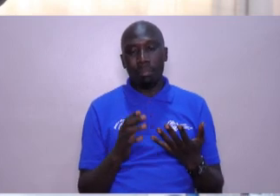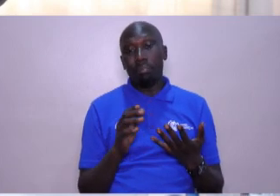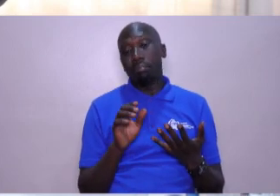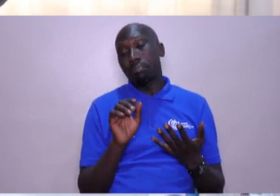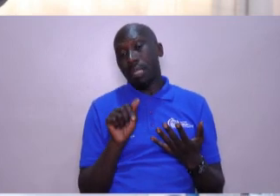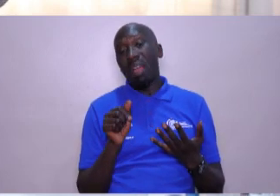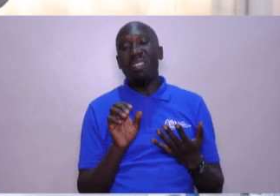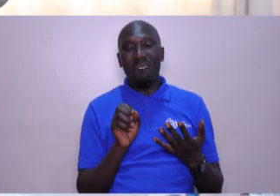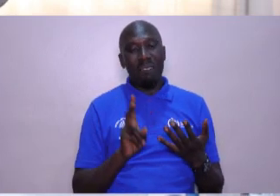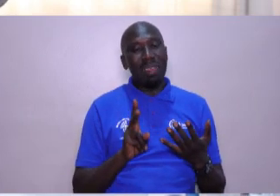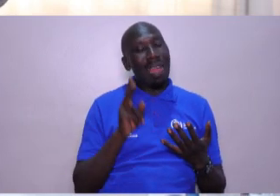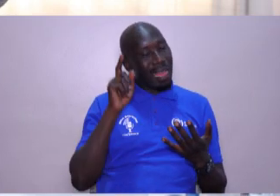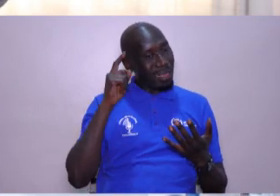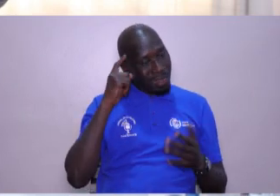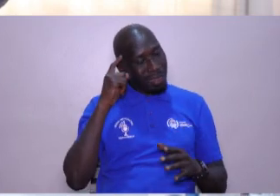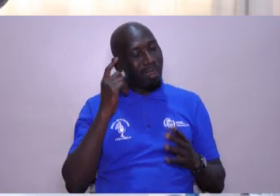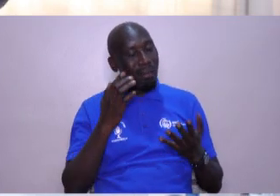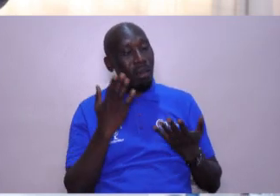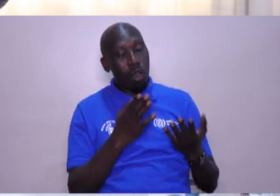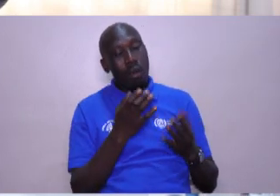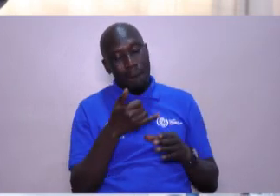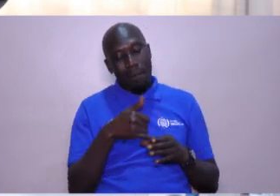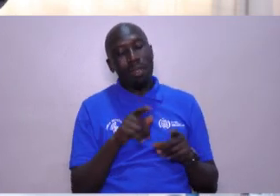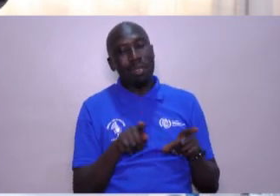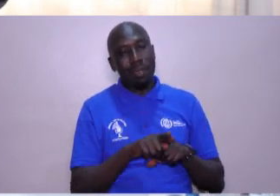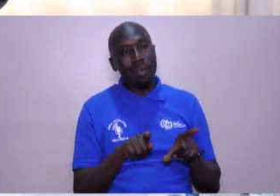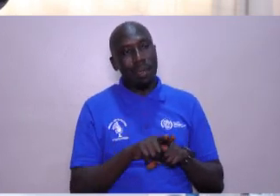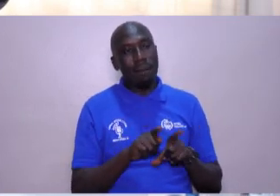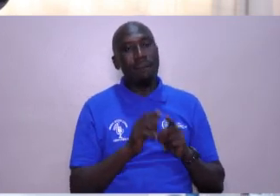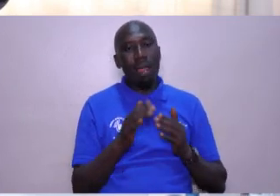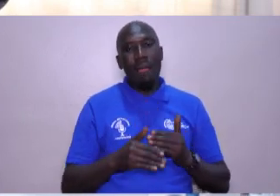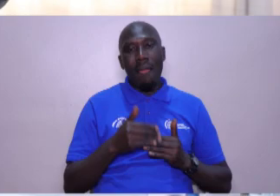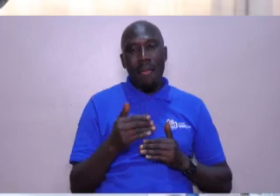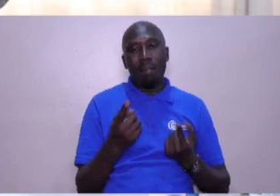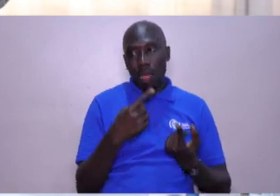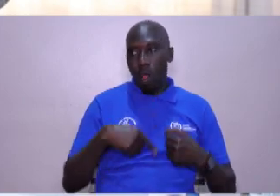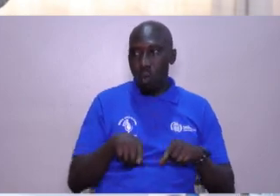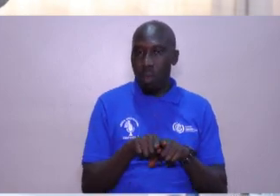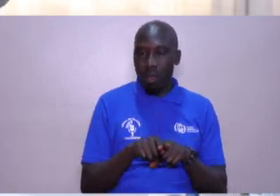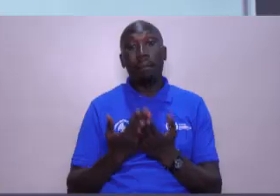okay, so I think we included that after we had.